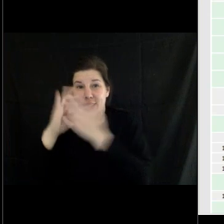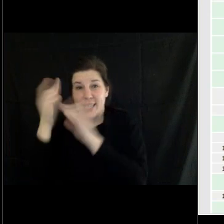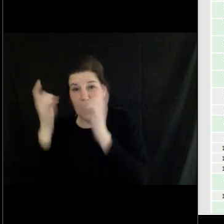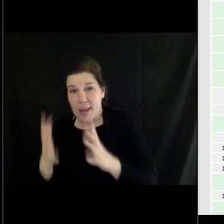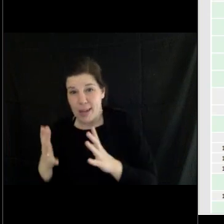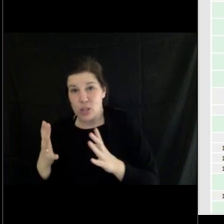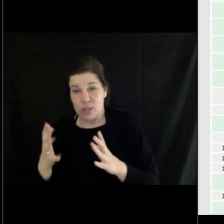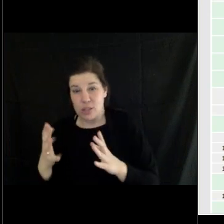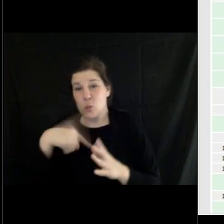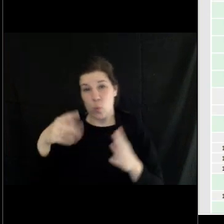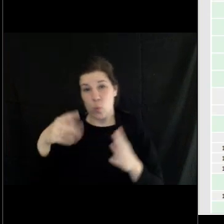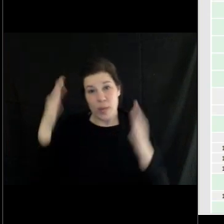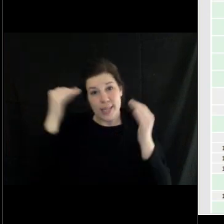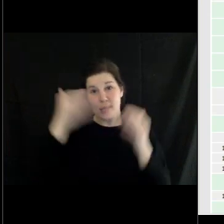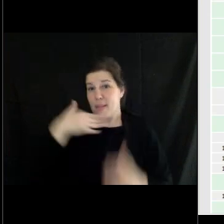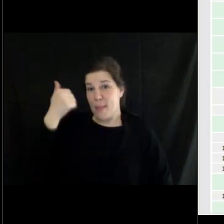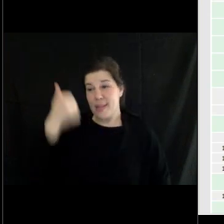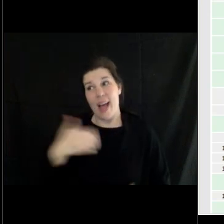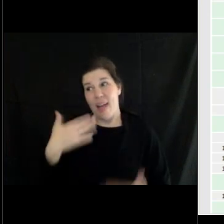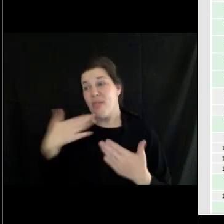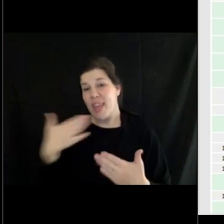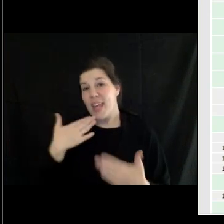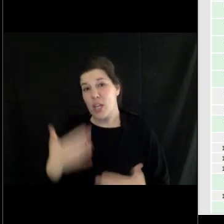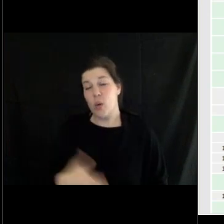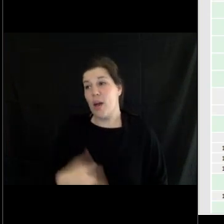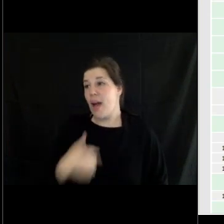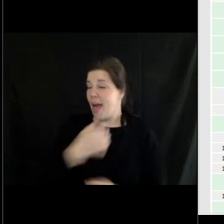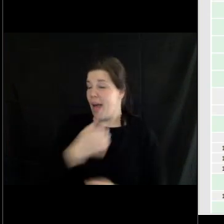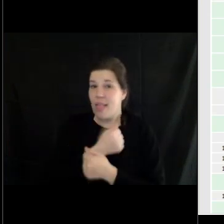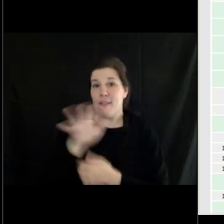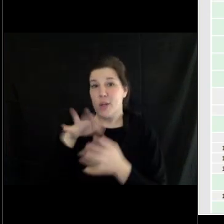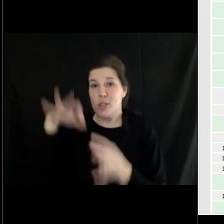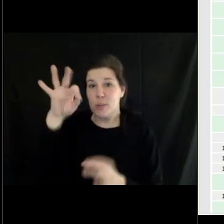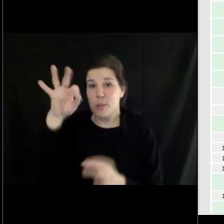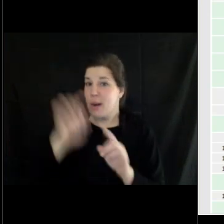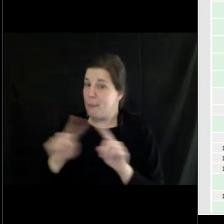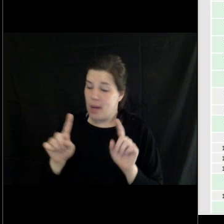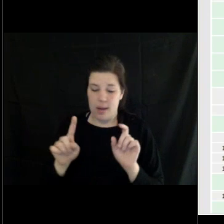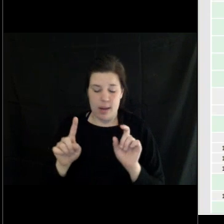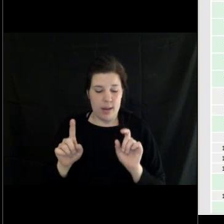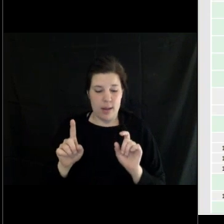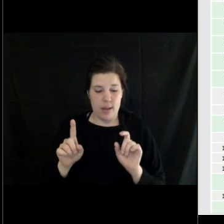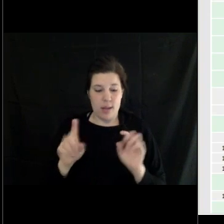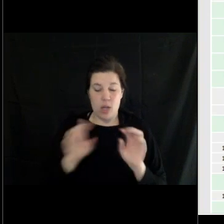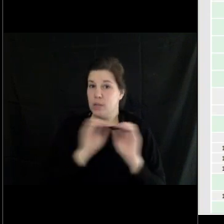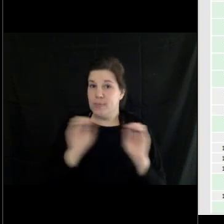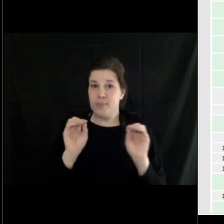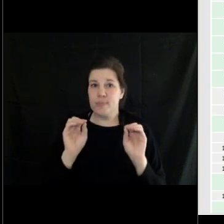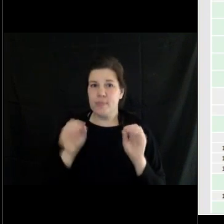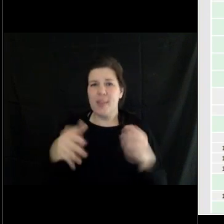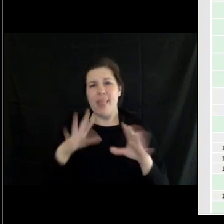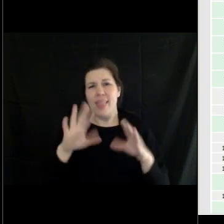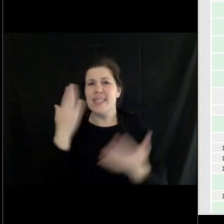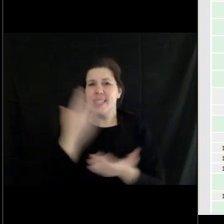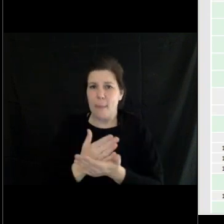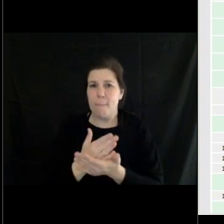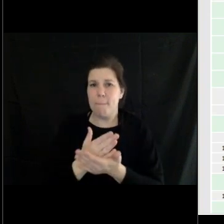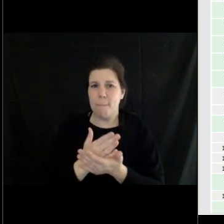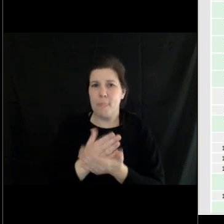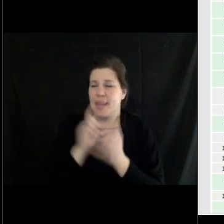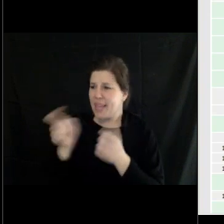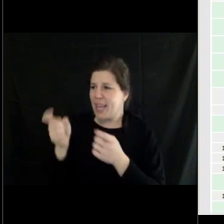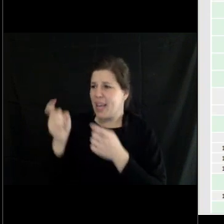man. I love your spirit. To God be the glory. So we're going to keep it moving. But let me tell you something, no merging. And let's stop what you're doing. Give the city manager what it